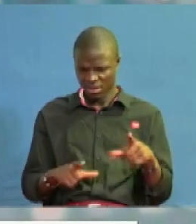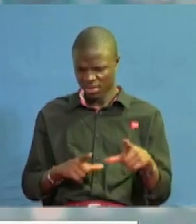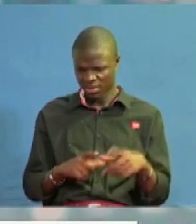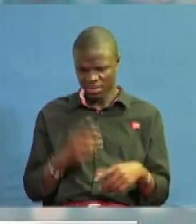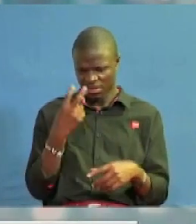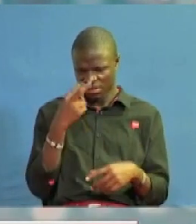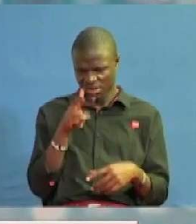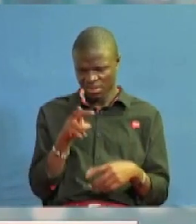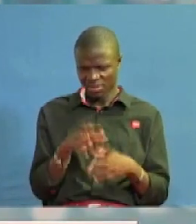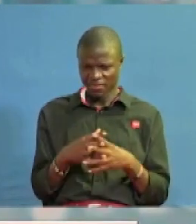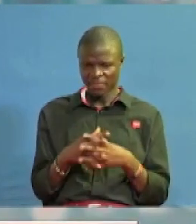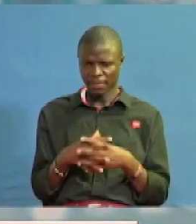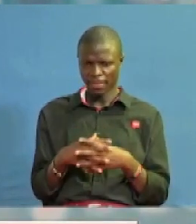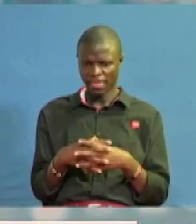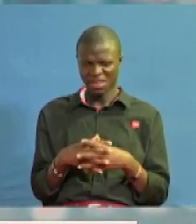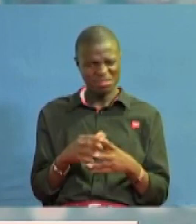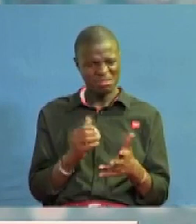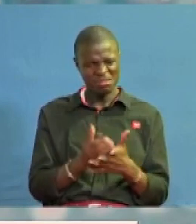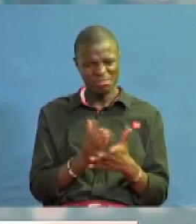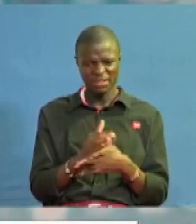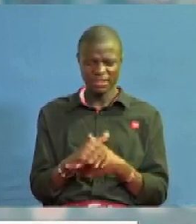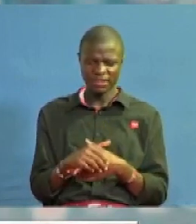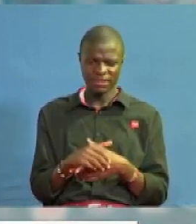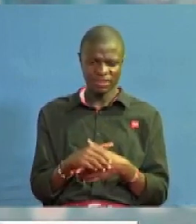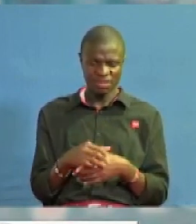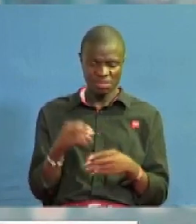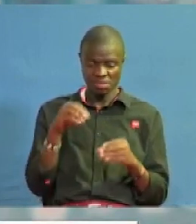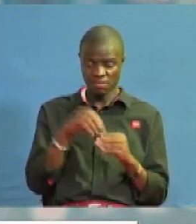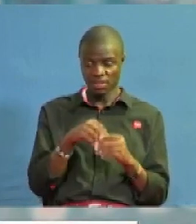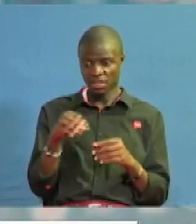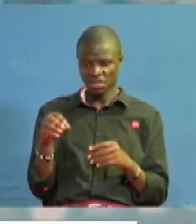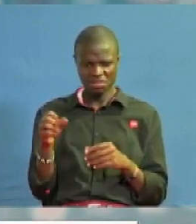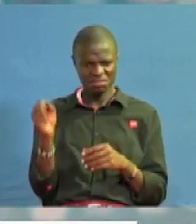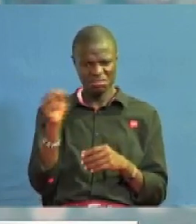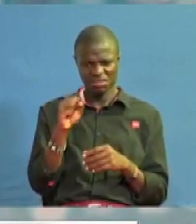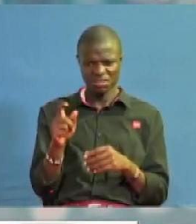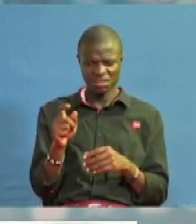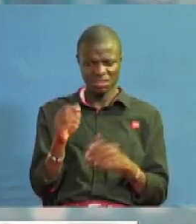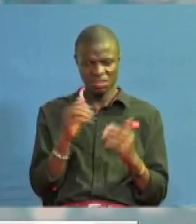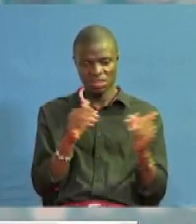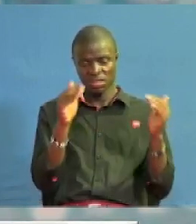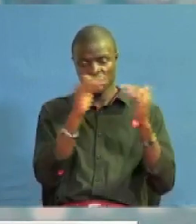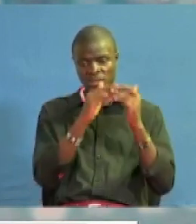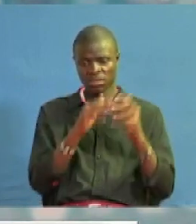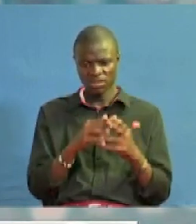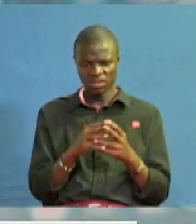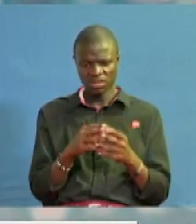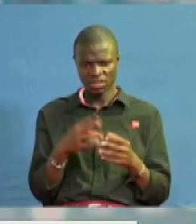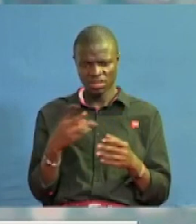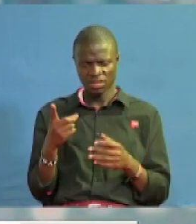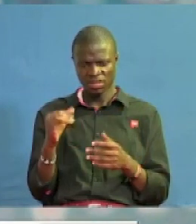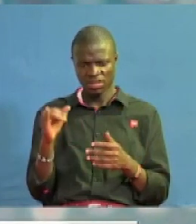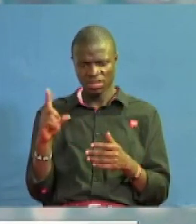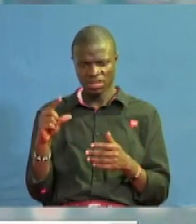at retirement, or if you're almost retiring and you want to invest in stocks, you will want to consider stocks that will give